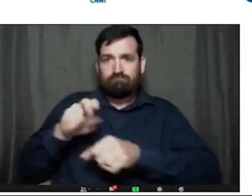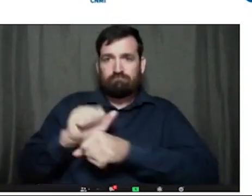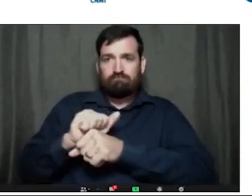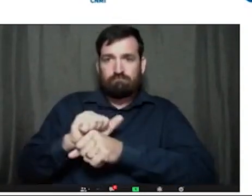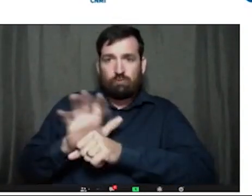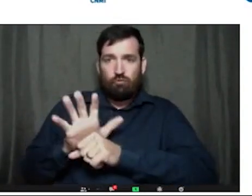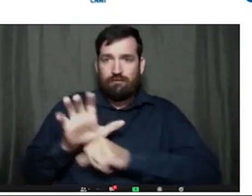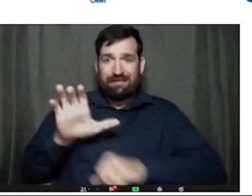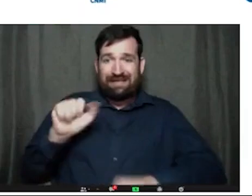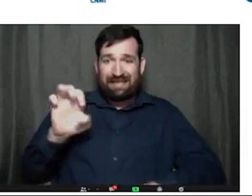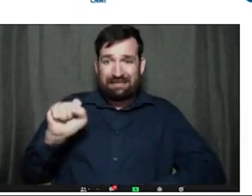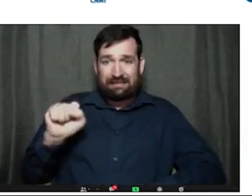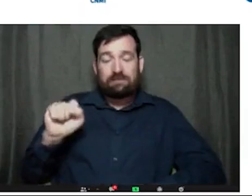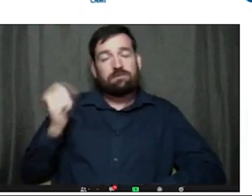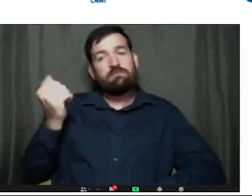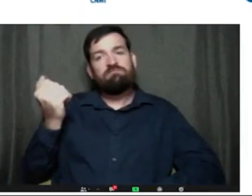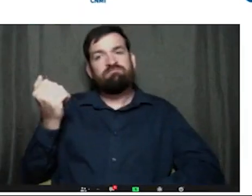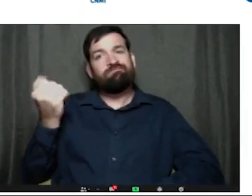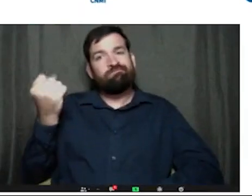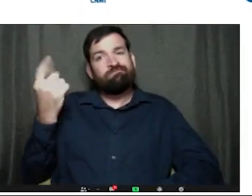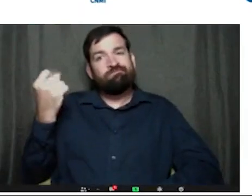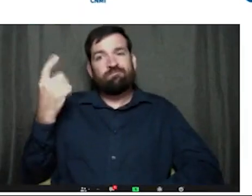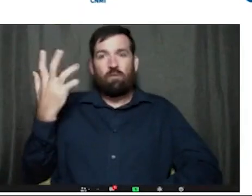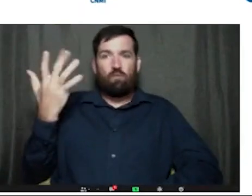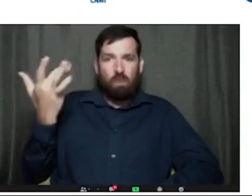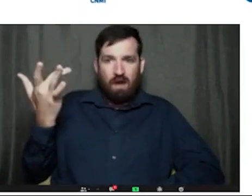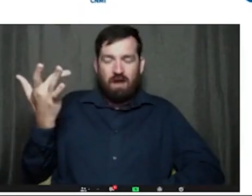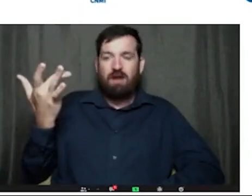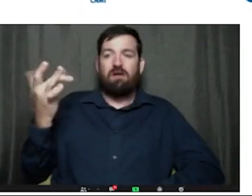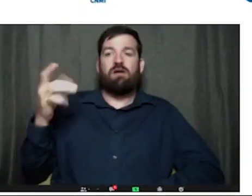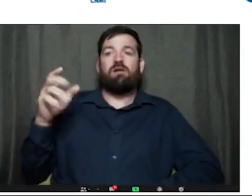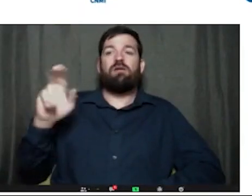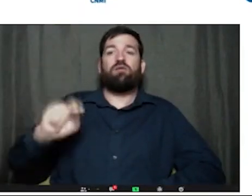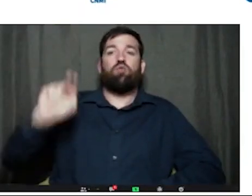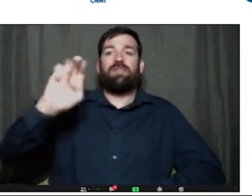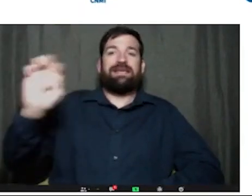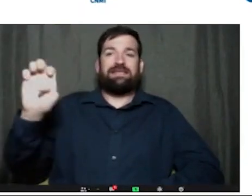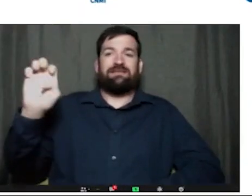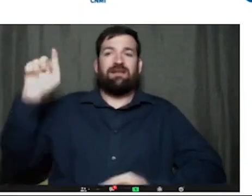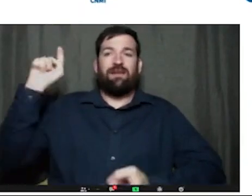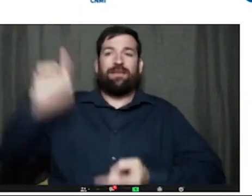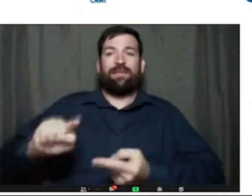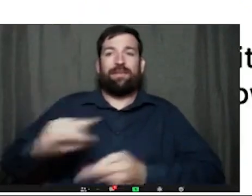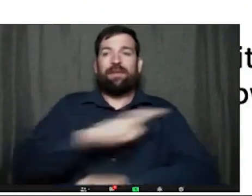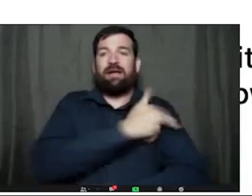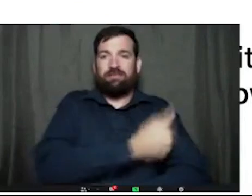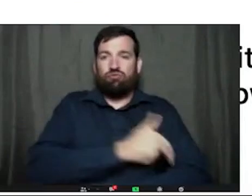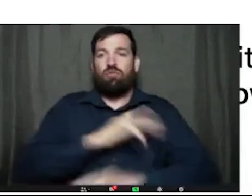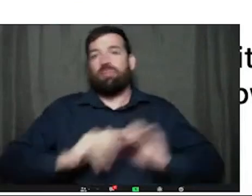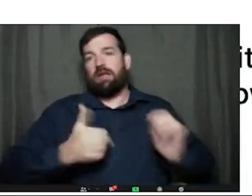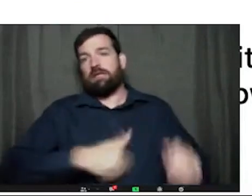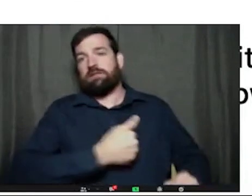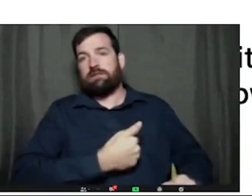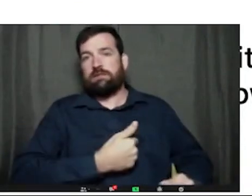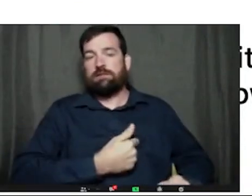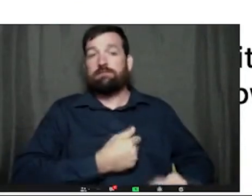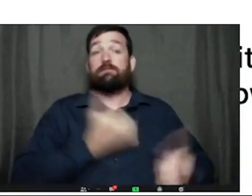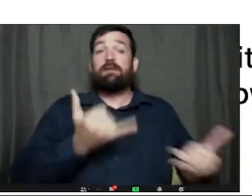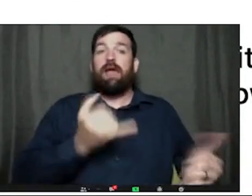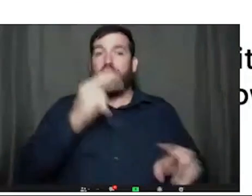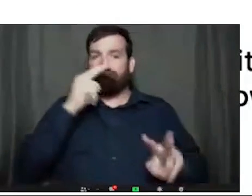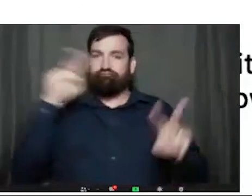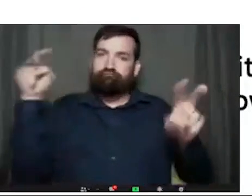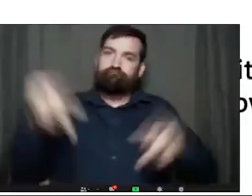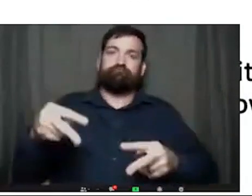the Northeast is not experiencing the run on hospitalizations that the Midwest is at this point. Now, if we turn to the Kansas City metro,